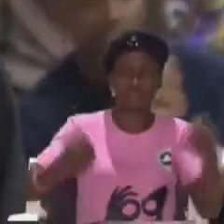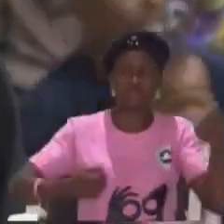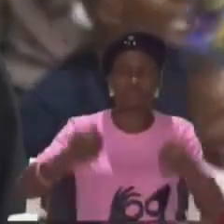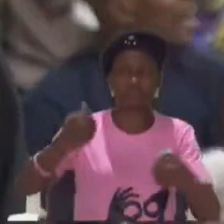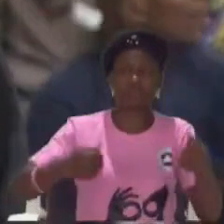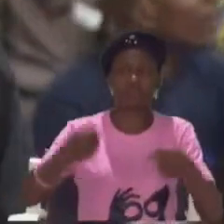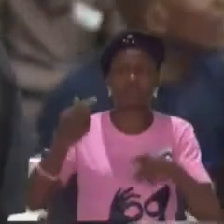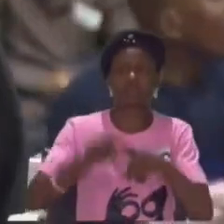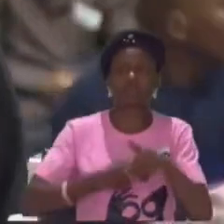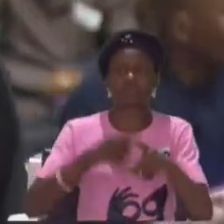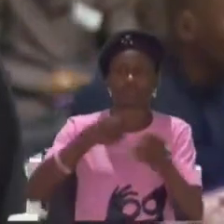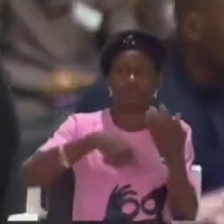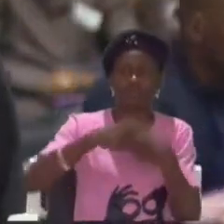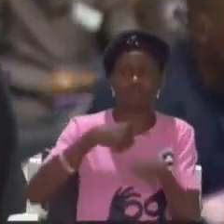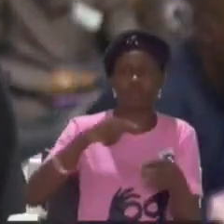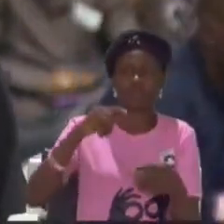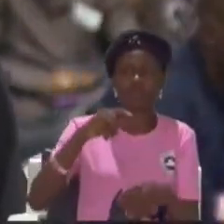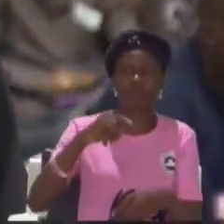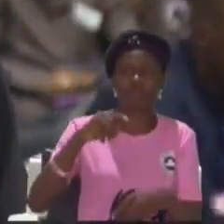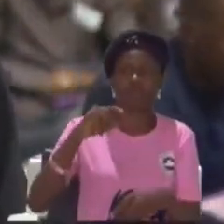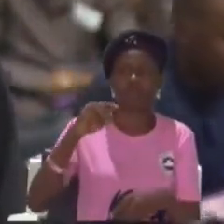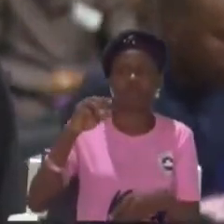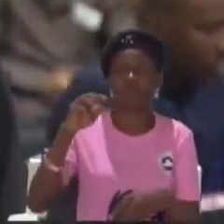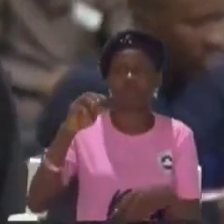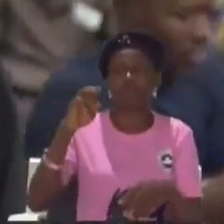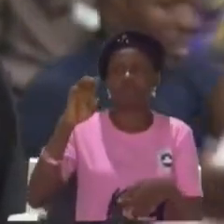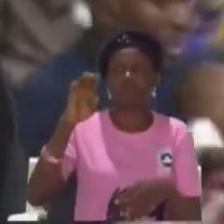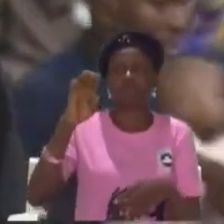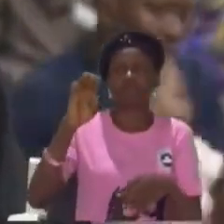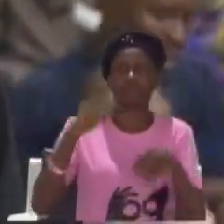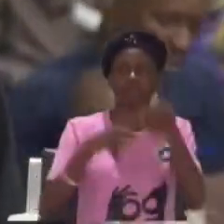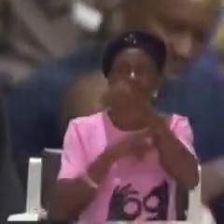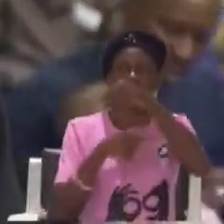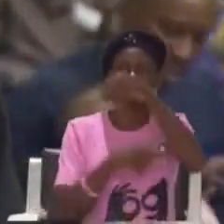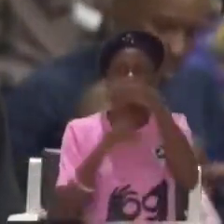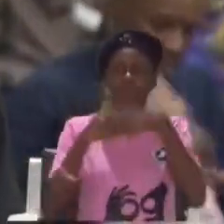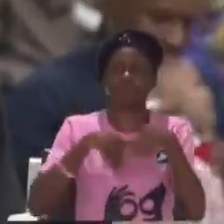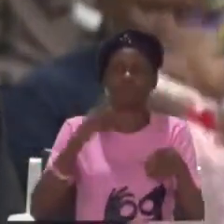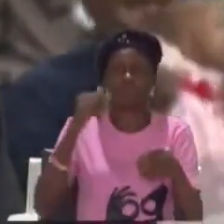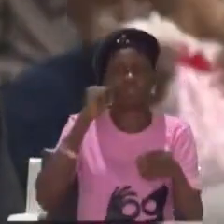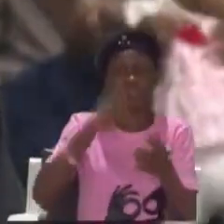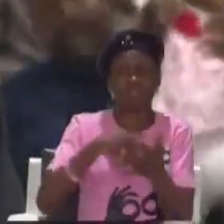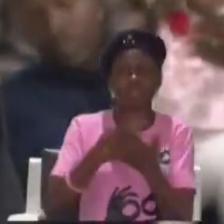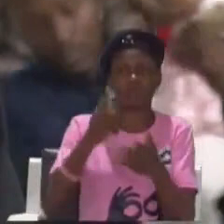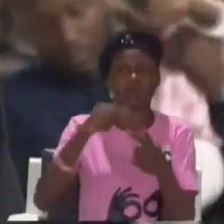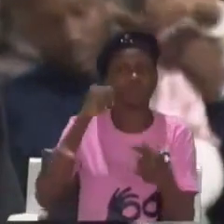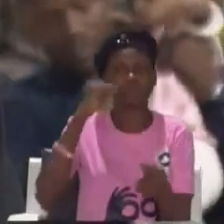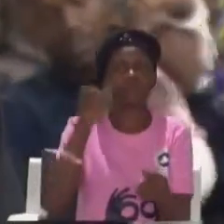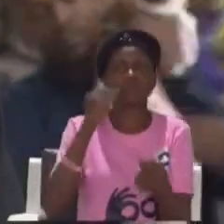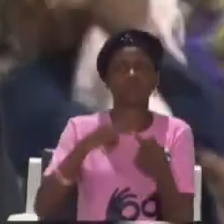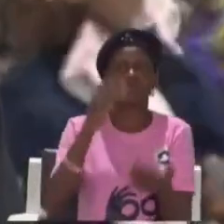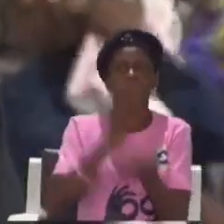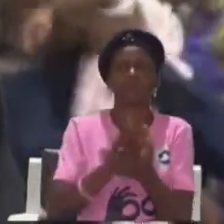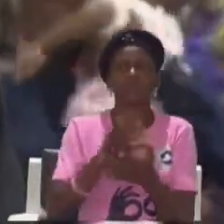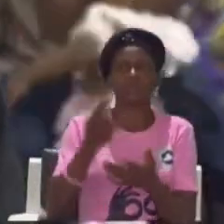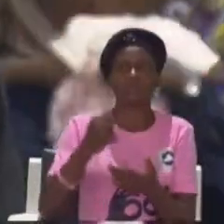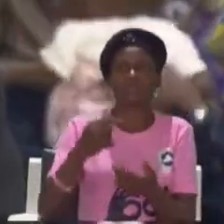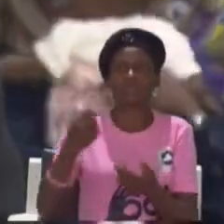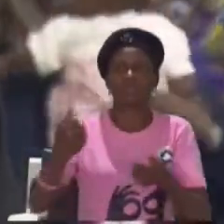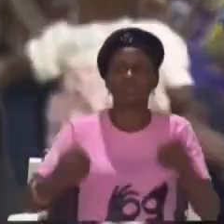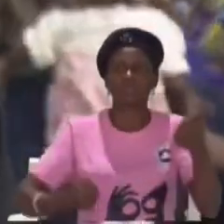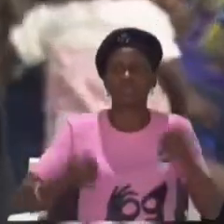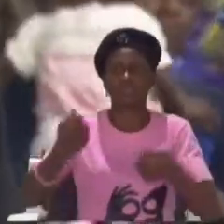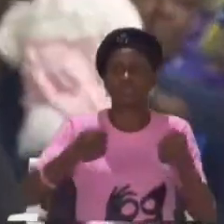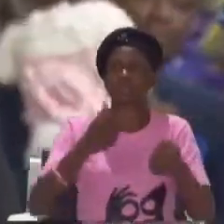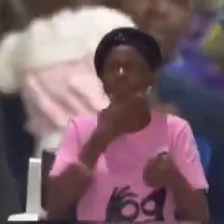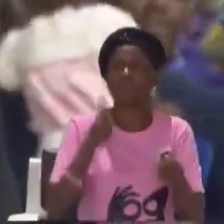from around the Link Bridge in Lagos, and I got to where I was supposed to alight, and the cab driver pretended like I was going to